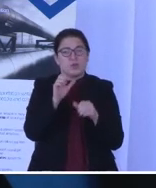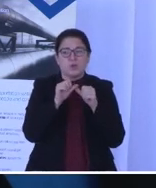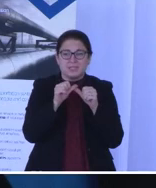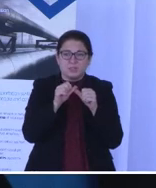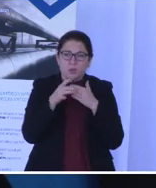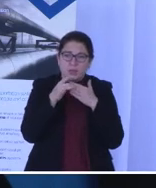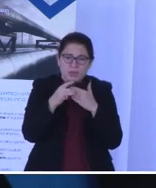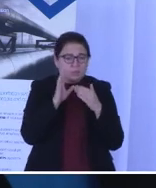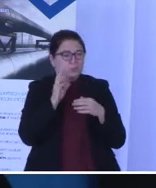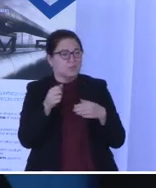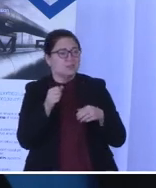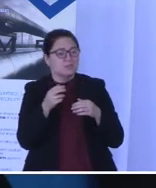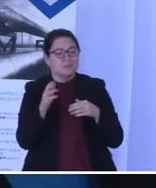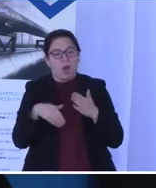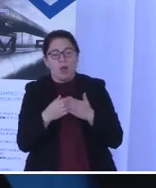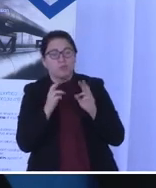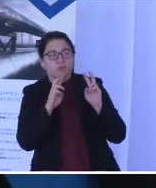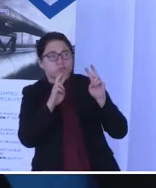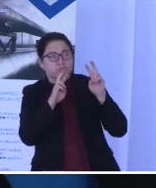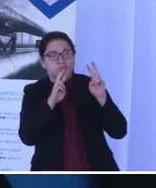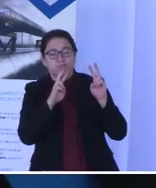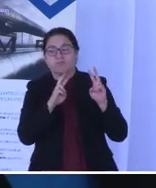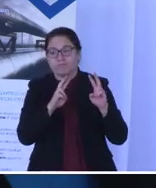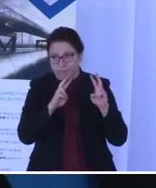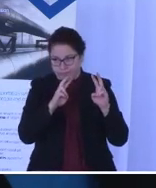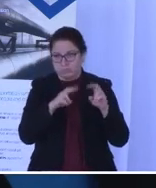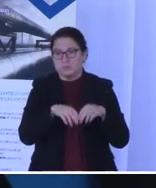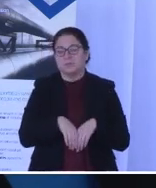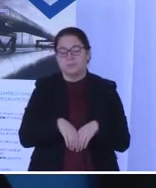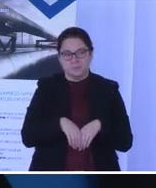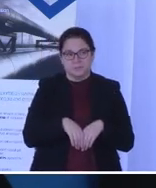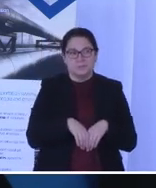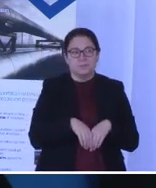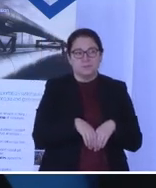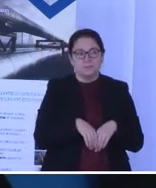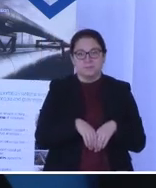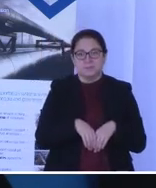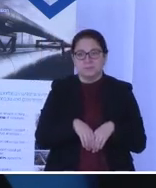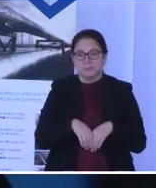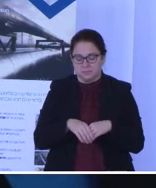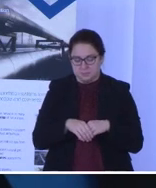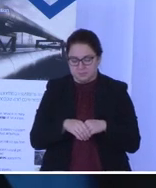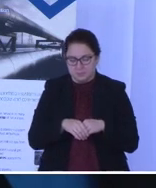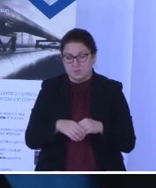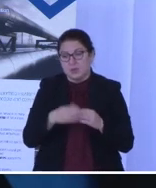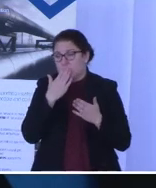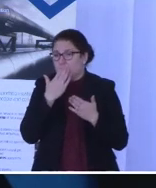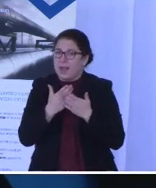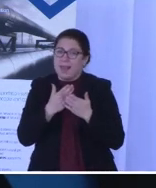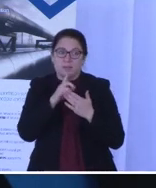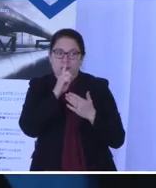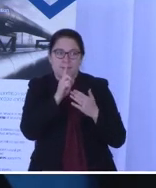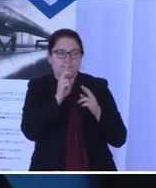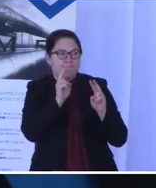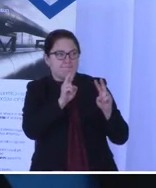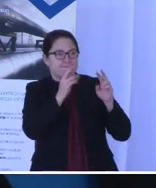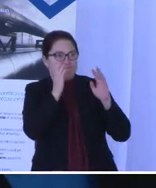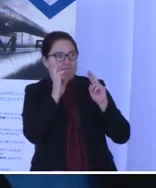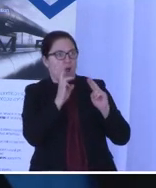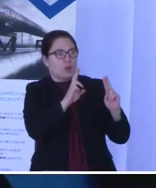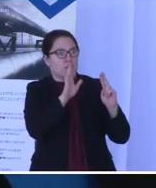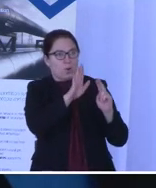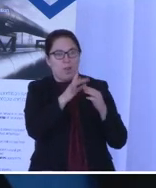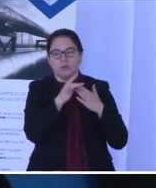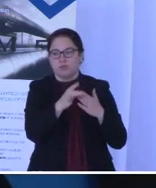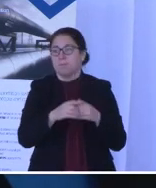work in the Transportation Security Administration, in your follow-on career at the Chertoff Group. We greatly admire you and respect your